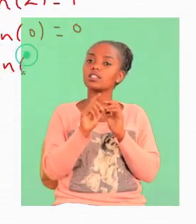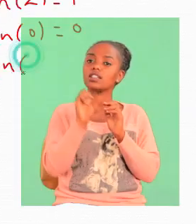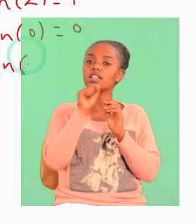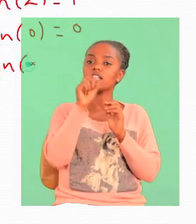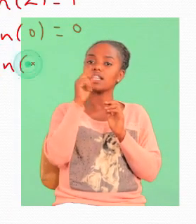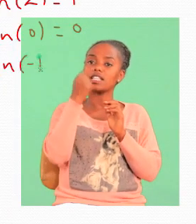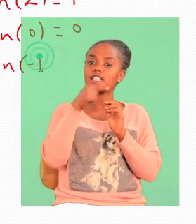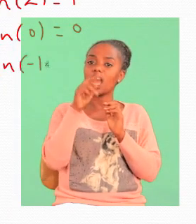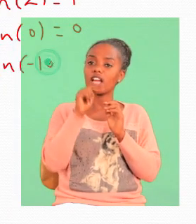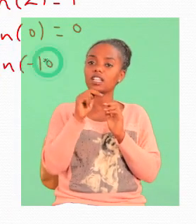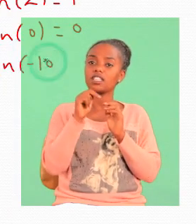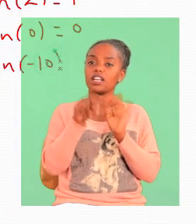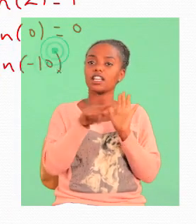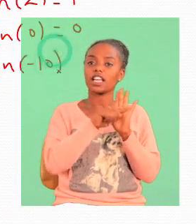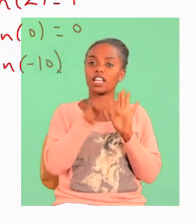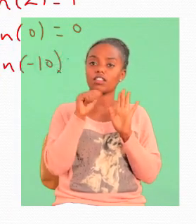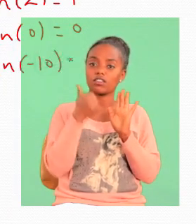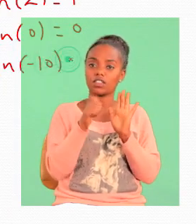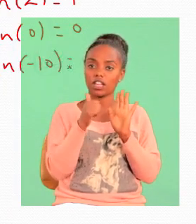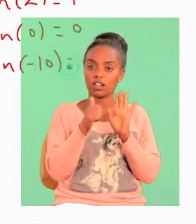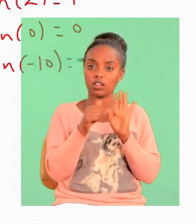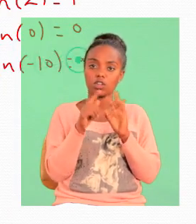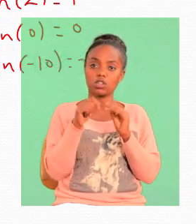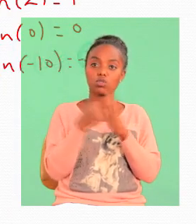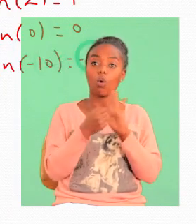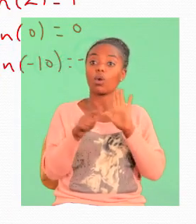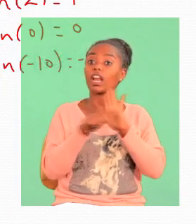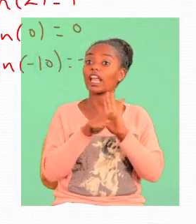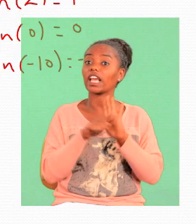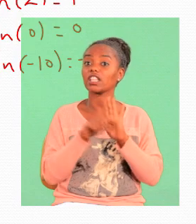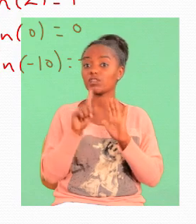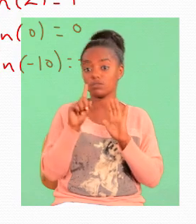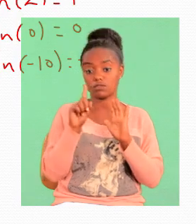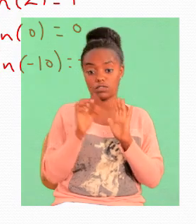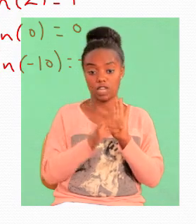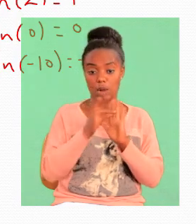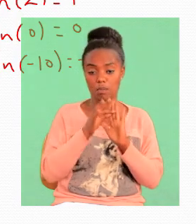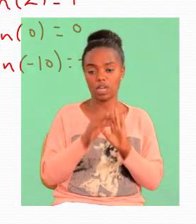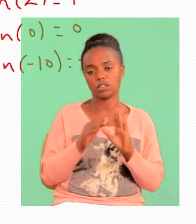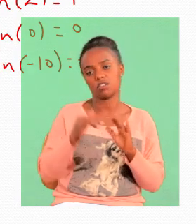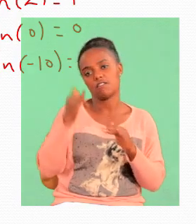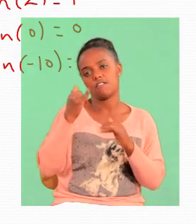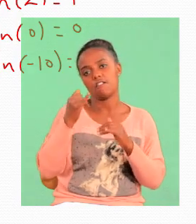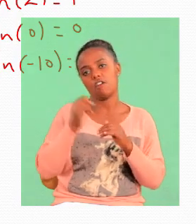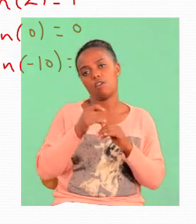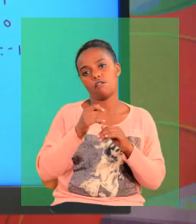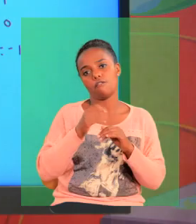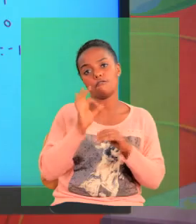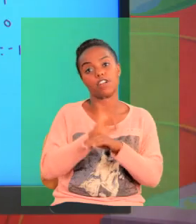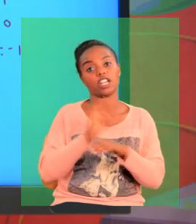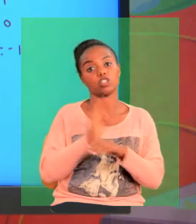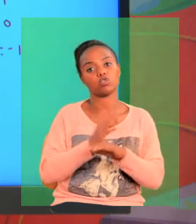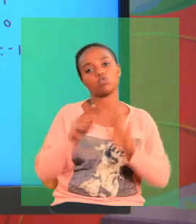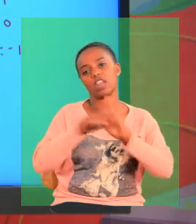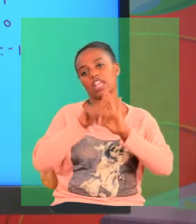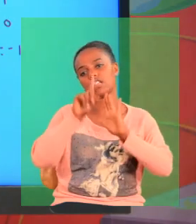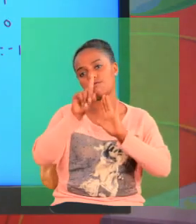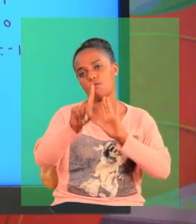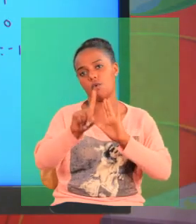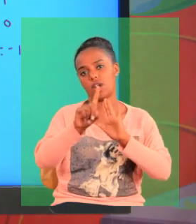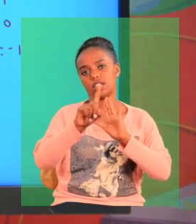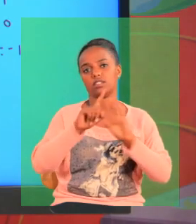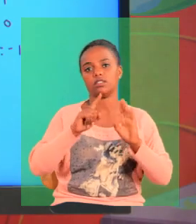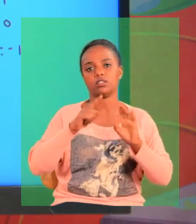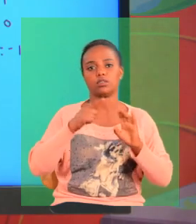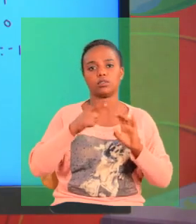and function of negative 10, for negative numbers it gives you negative 1. The sign and function is negative 1